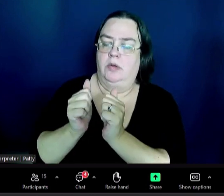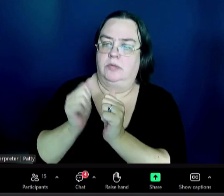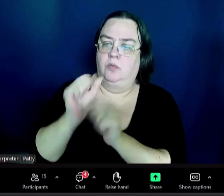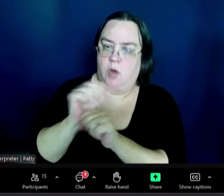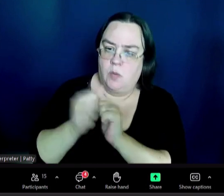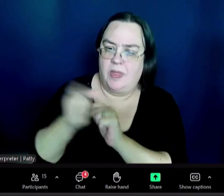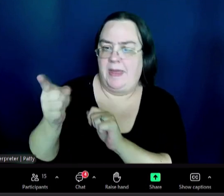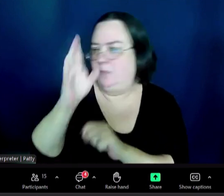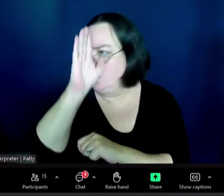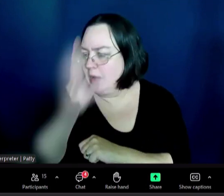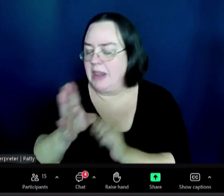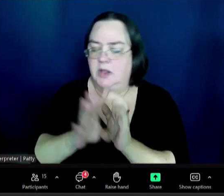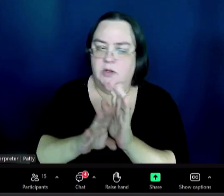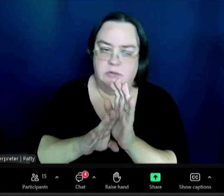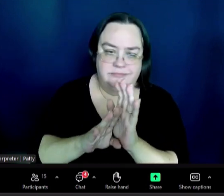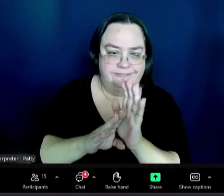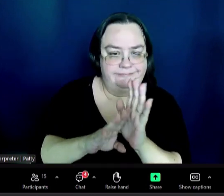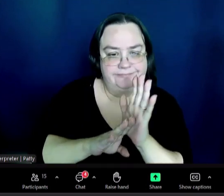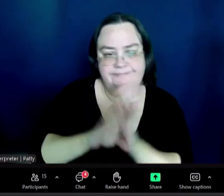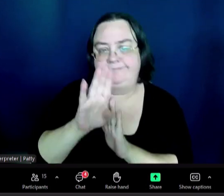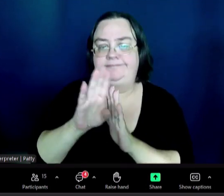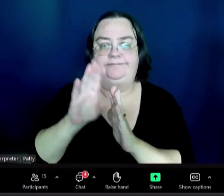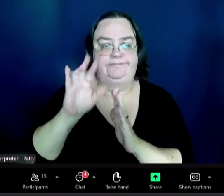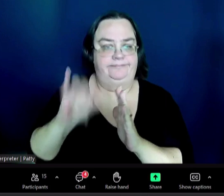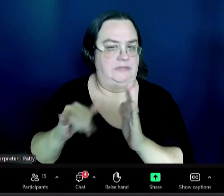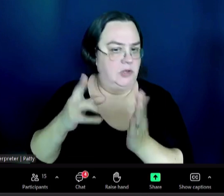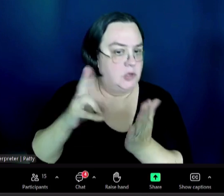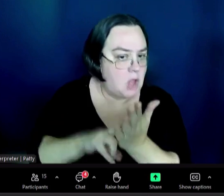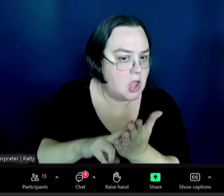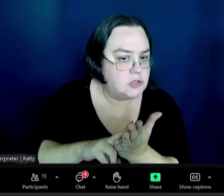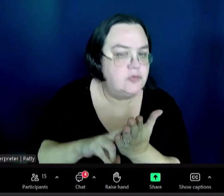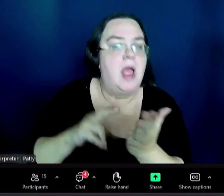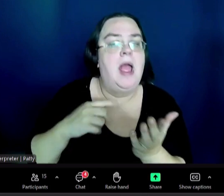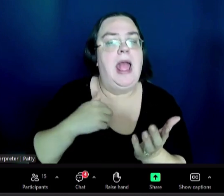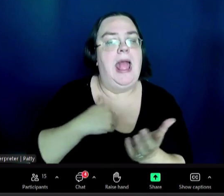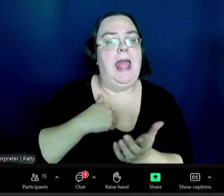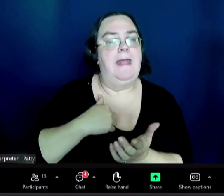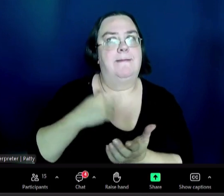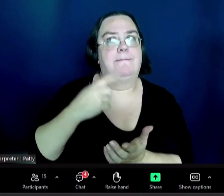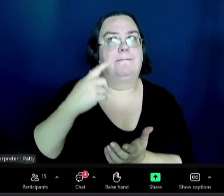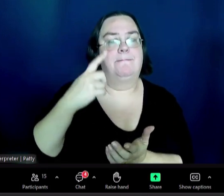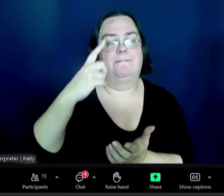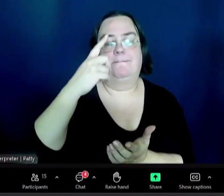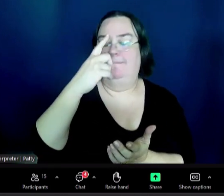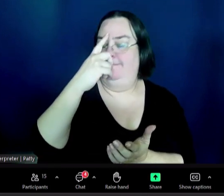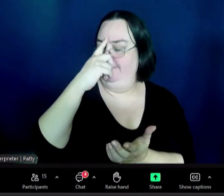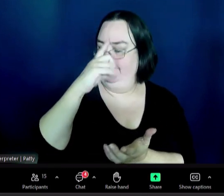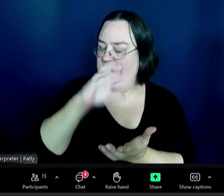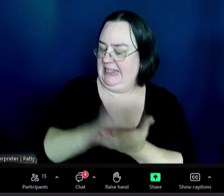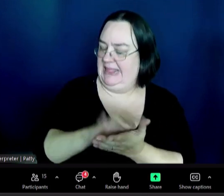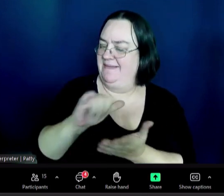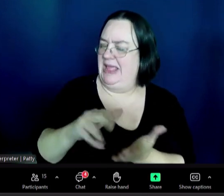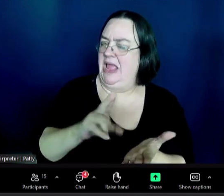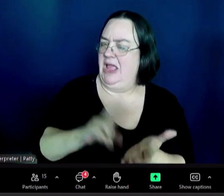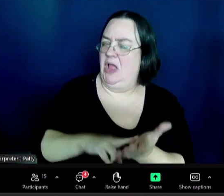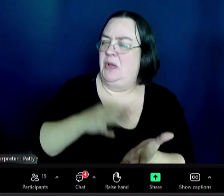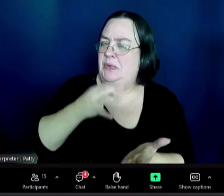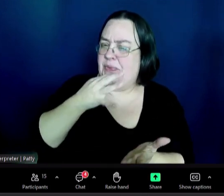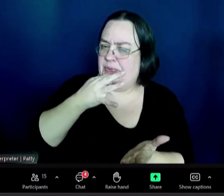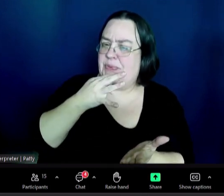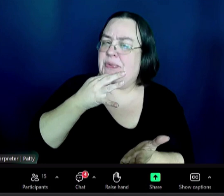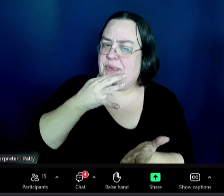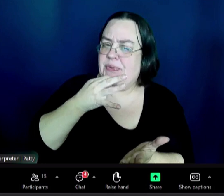crafting the material or crafting the contract. I believe this contract is very near to